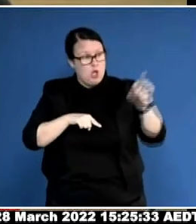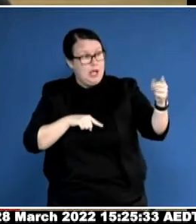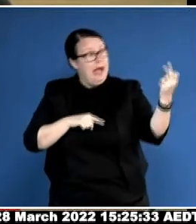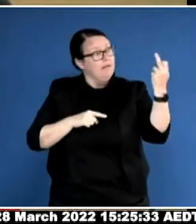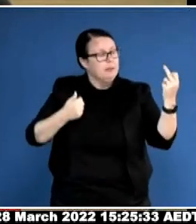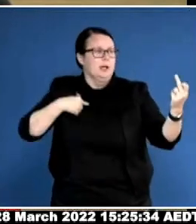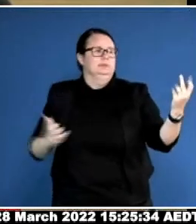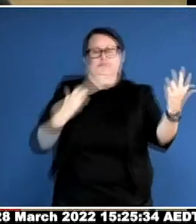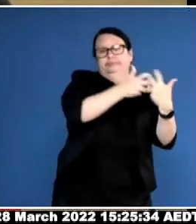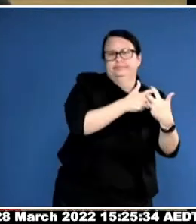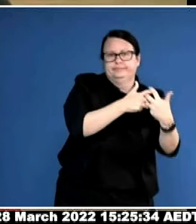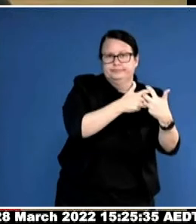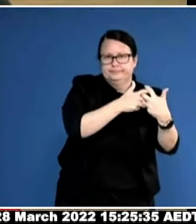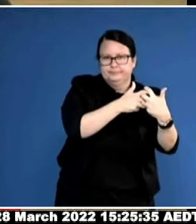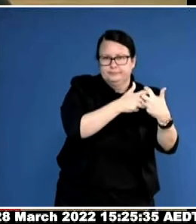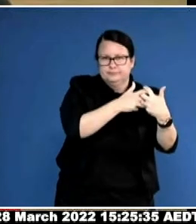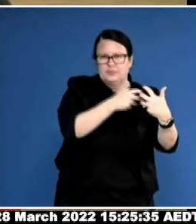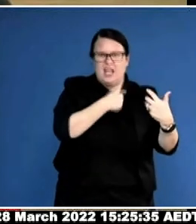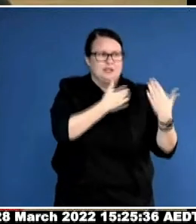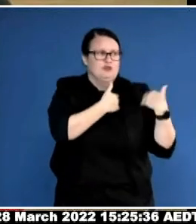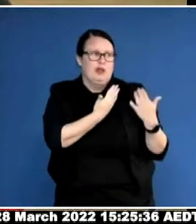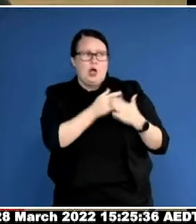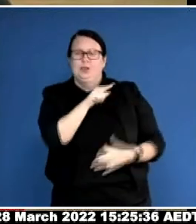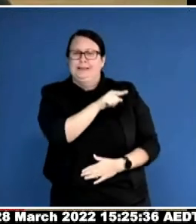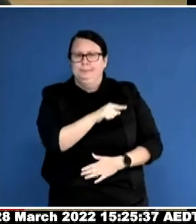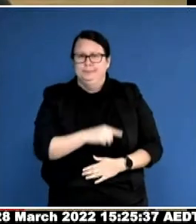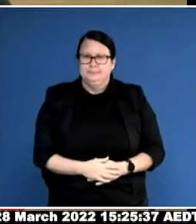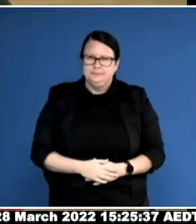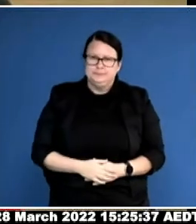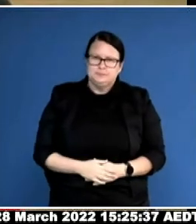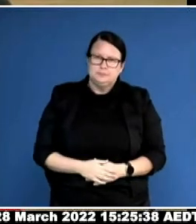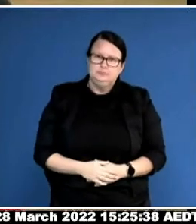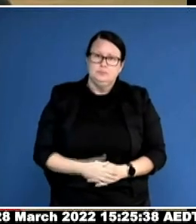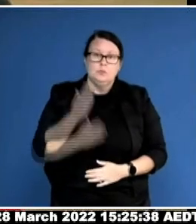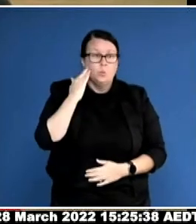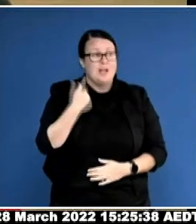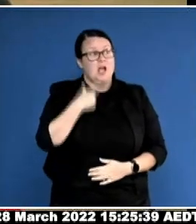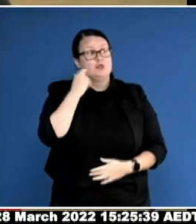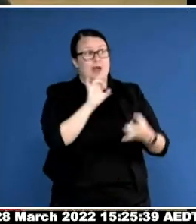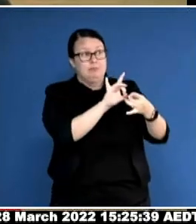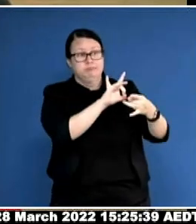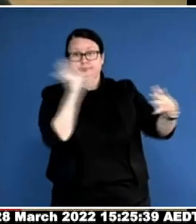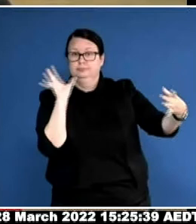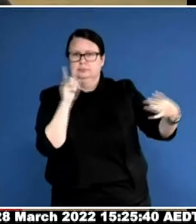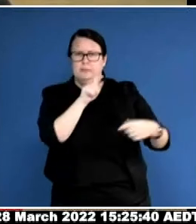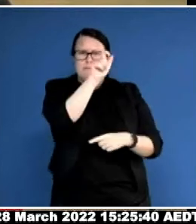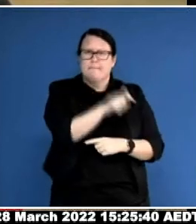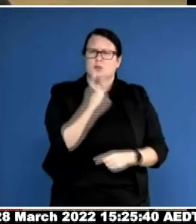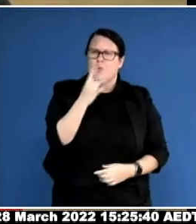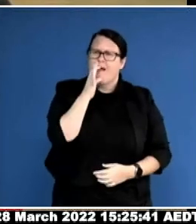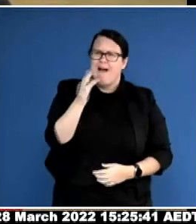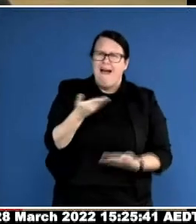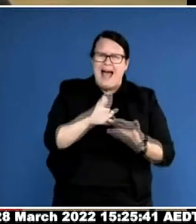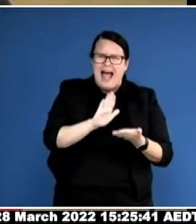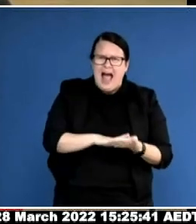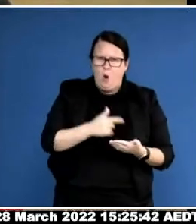to me. There was an element of reliance there. When I tried to end the relationship, person one asked me how